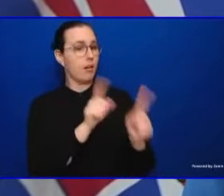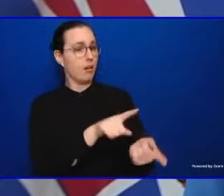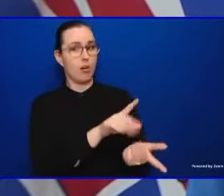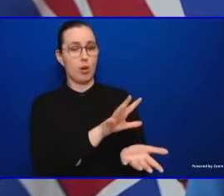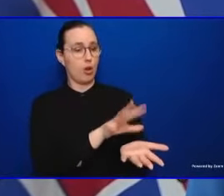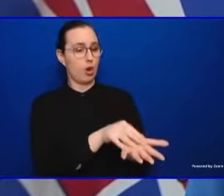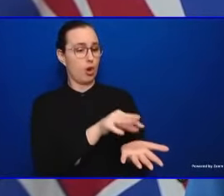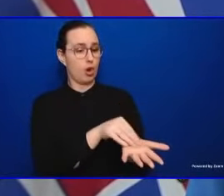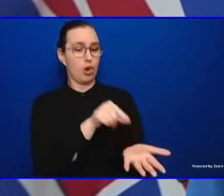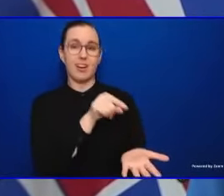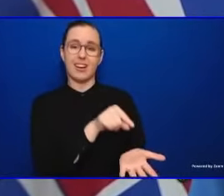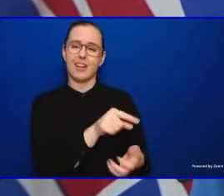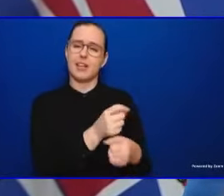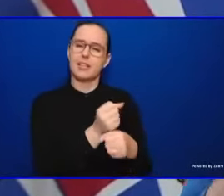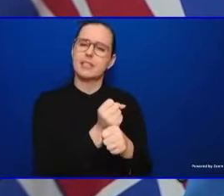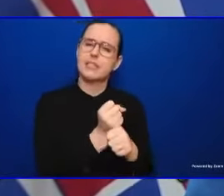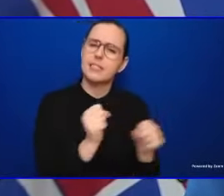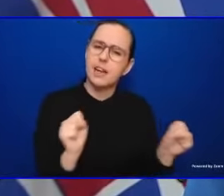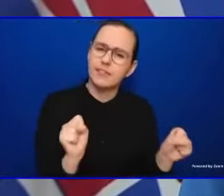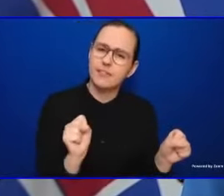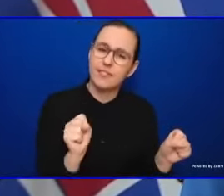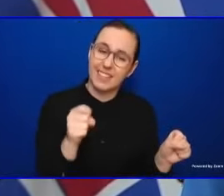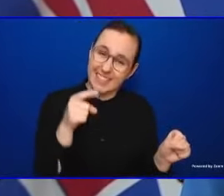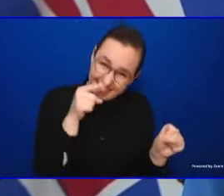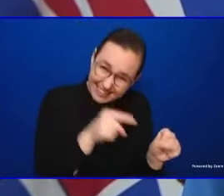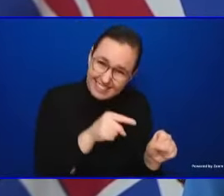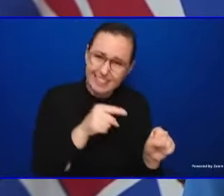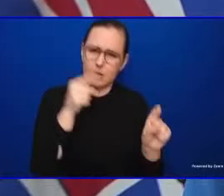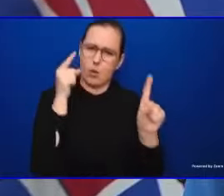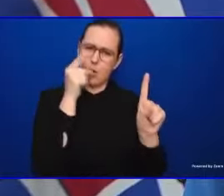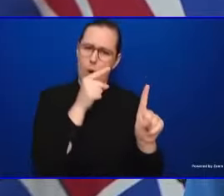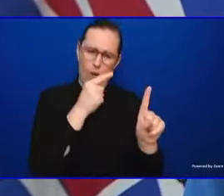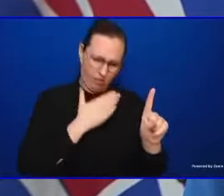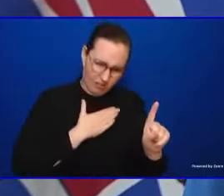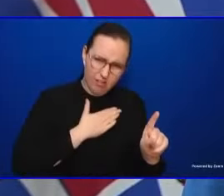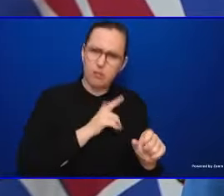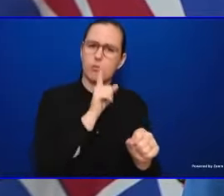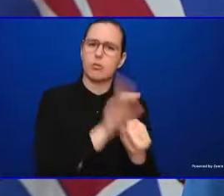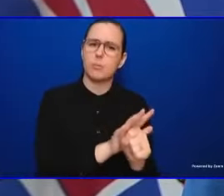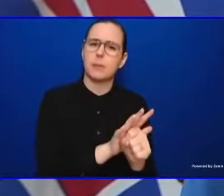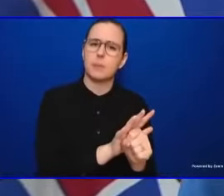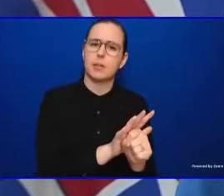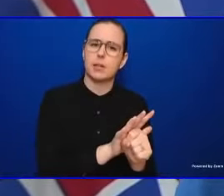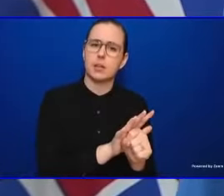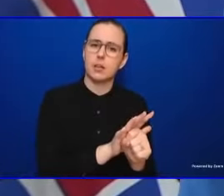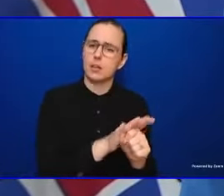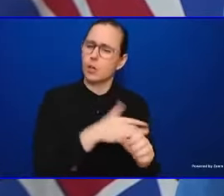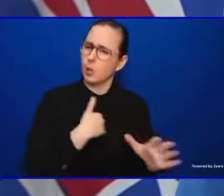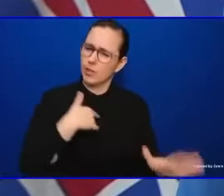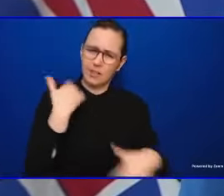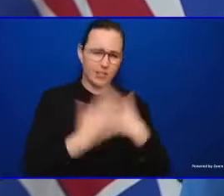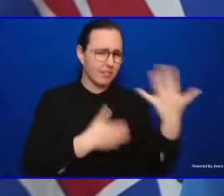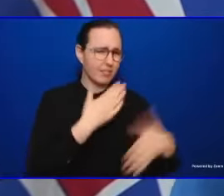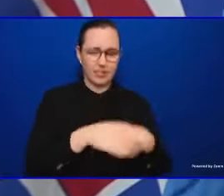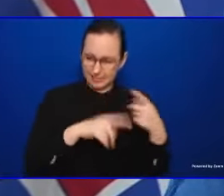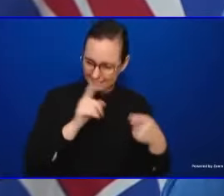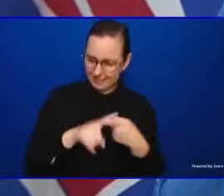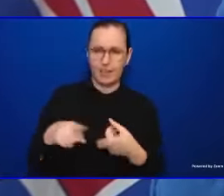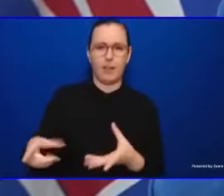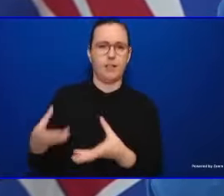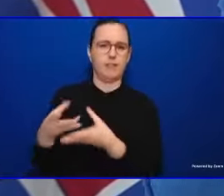our goal and commitment for today, and to work to this end until we put this pandemic behind us. Thank you very much.